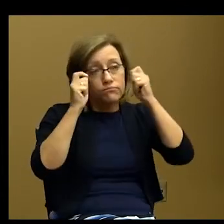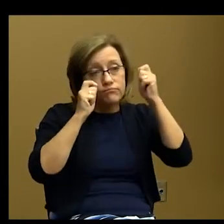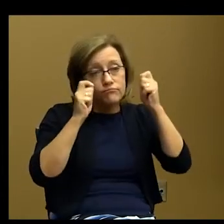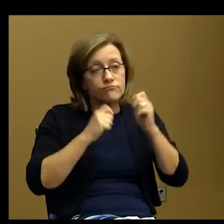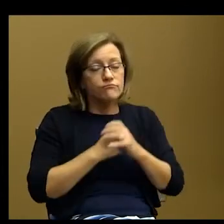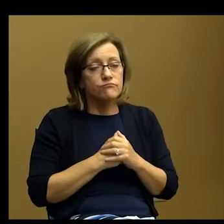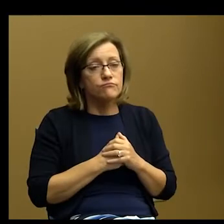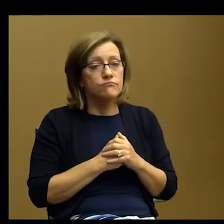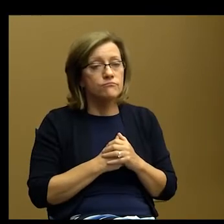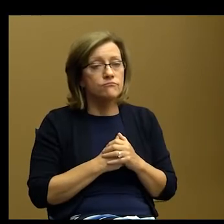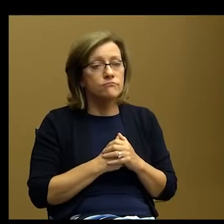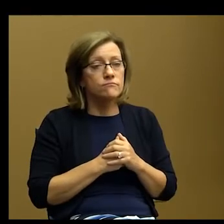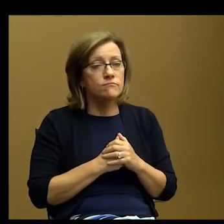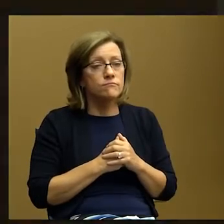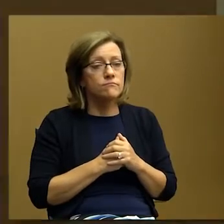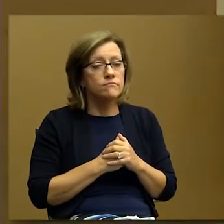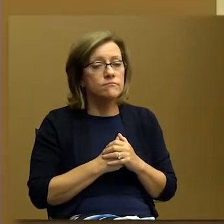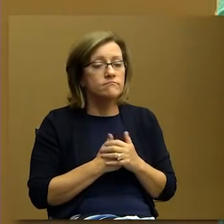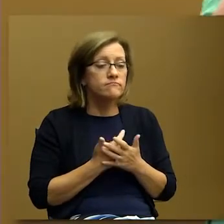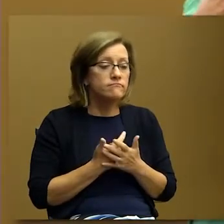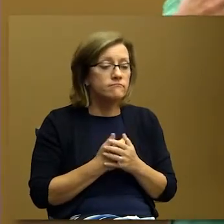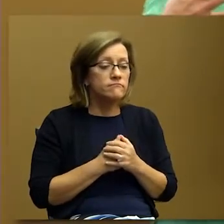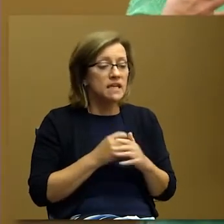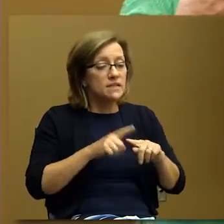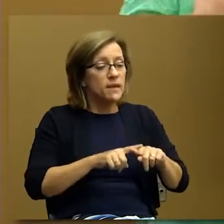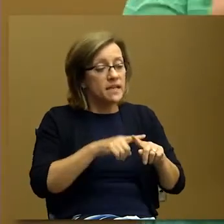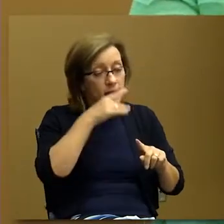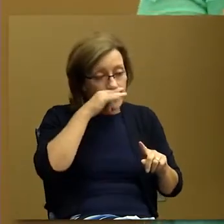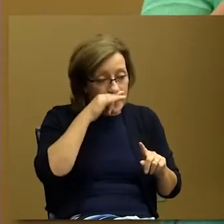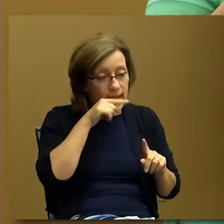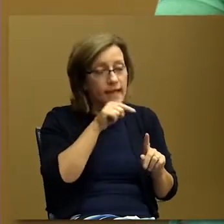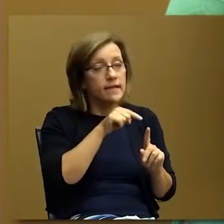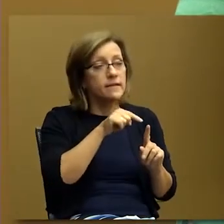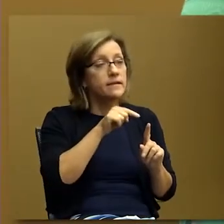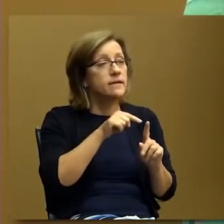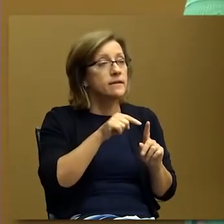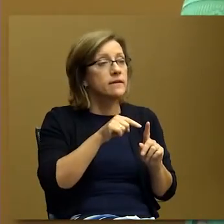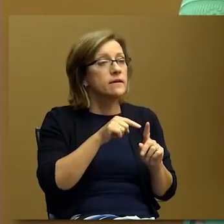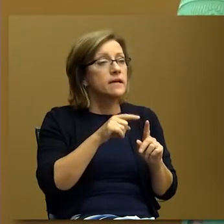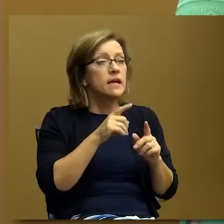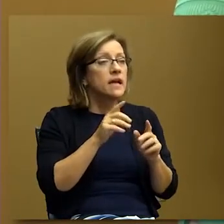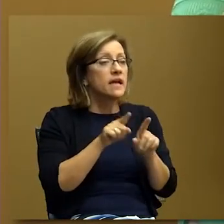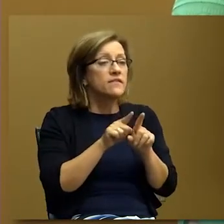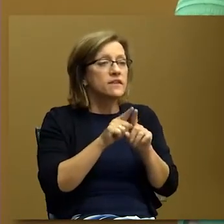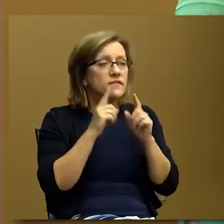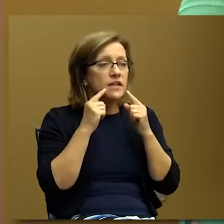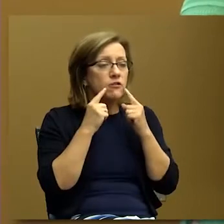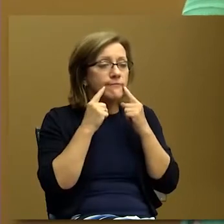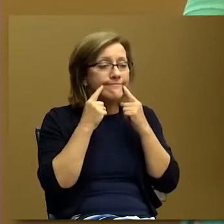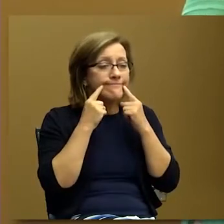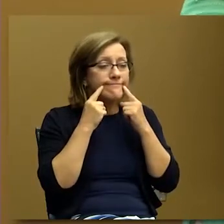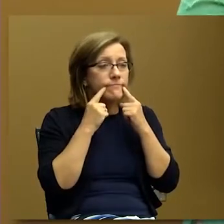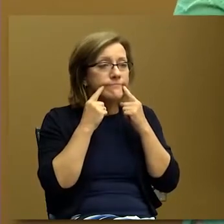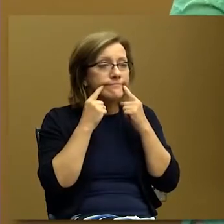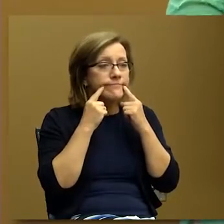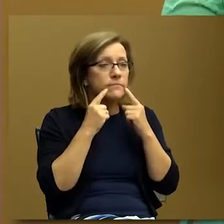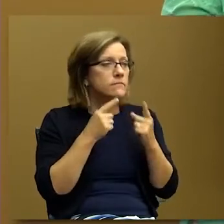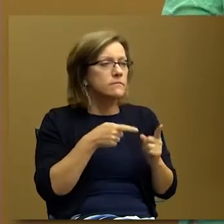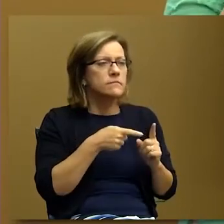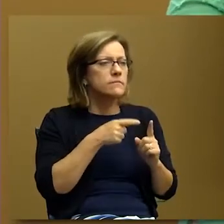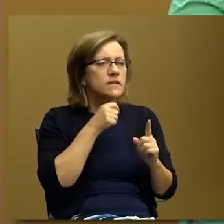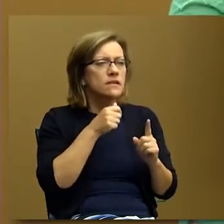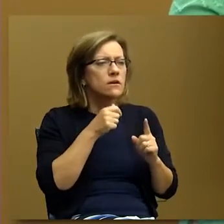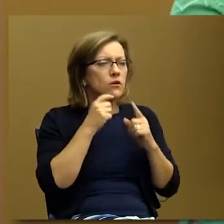And you know, sometimes, depending on the kid, depending on the learner, even the grimace that they do, that may not mean